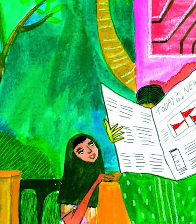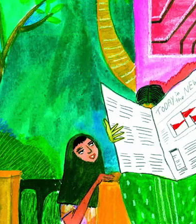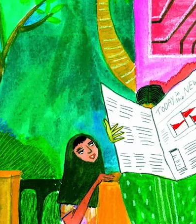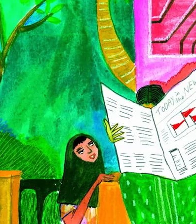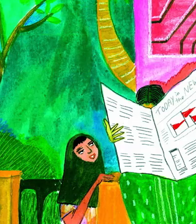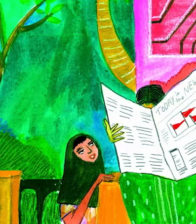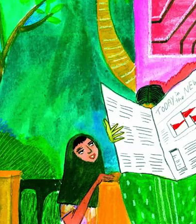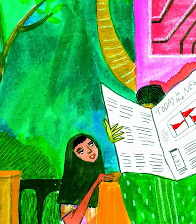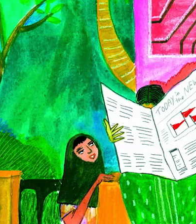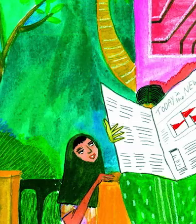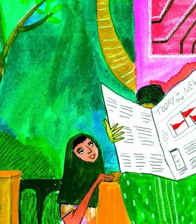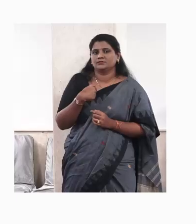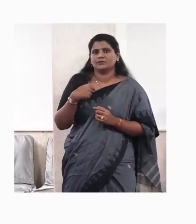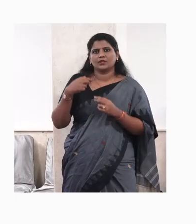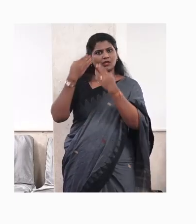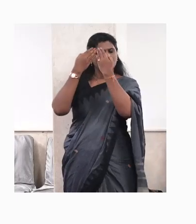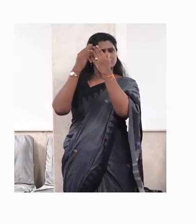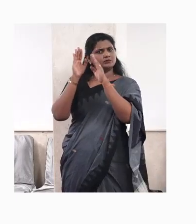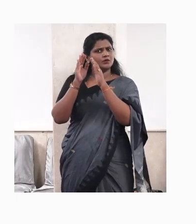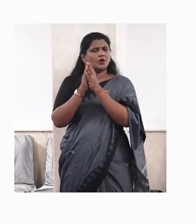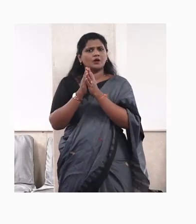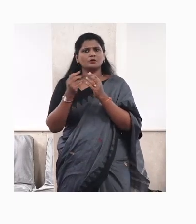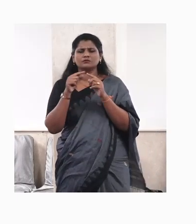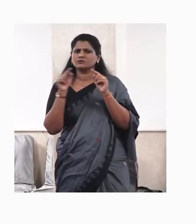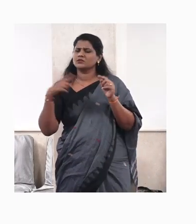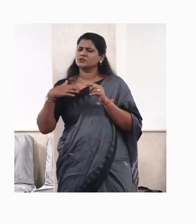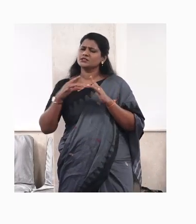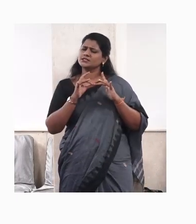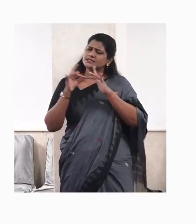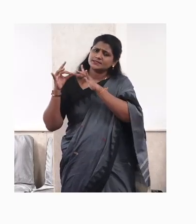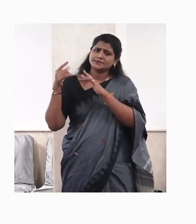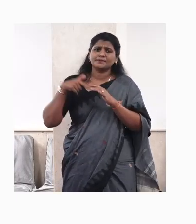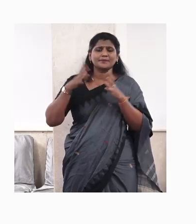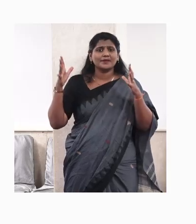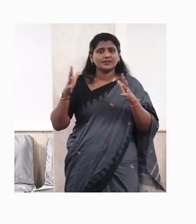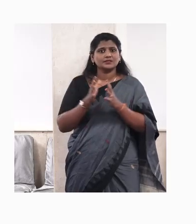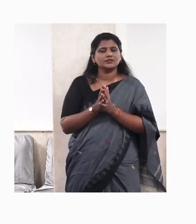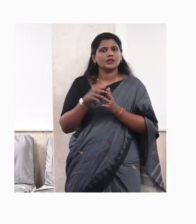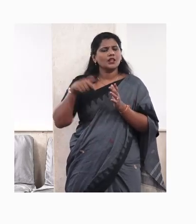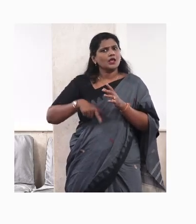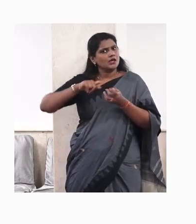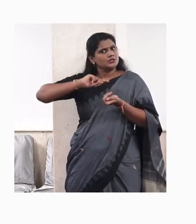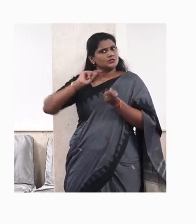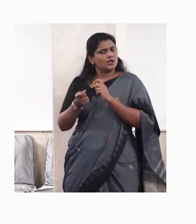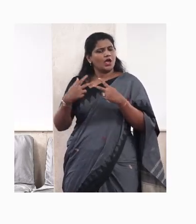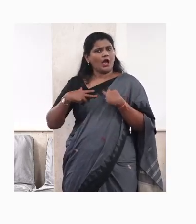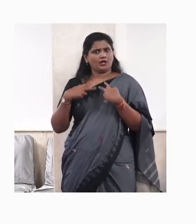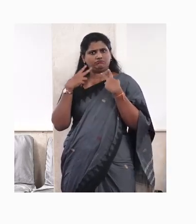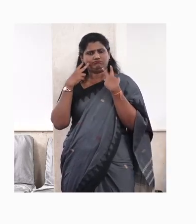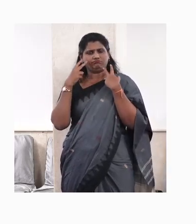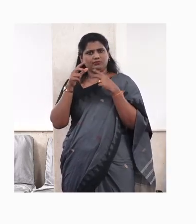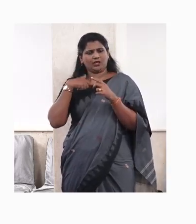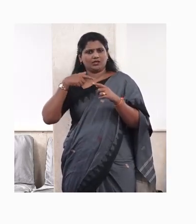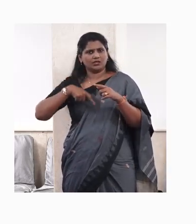For me, open dialogue is very special because it has really changed the way I approach